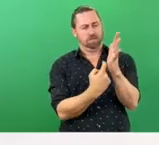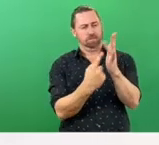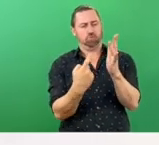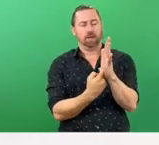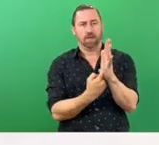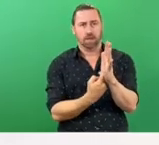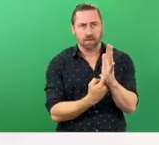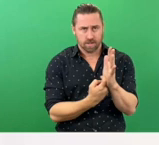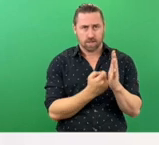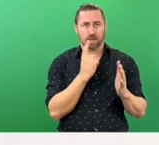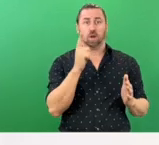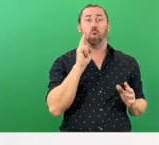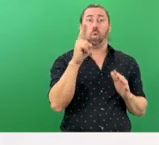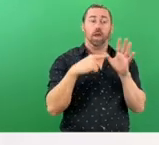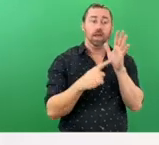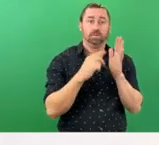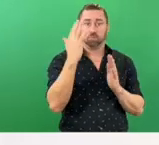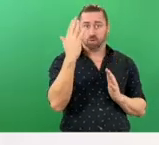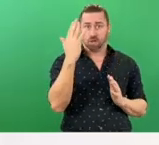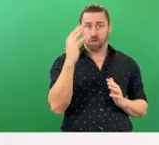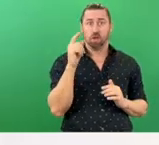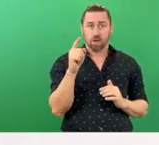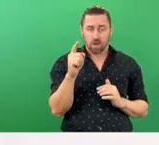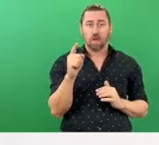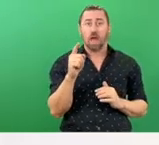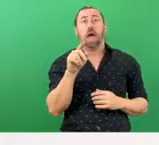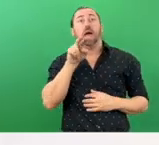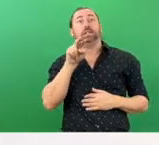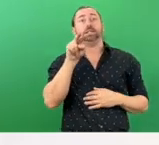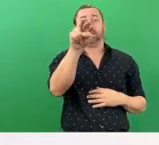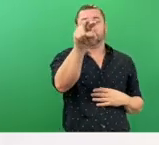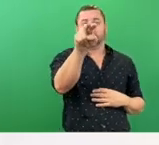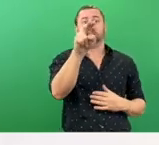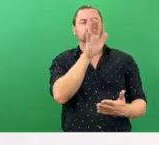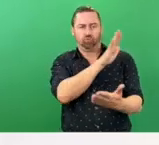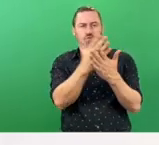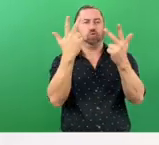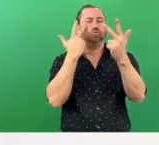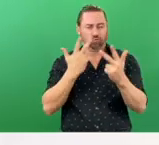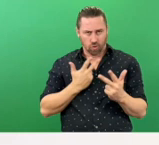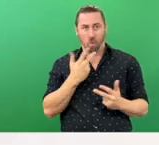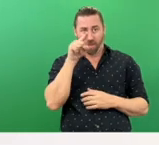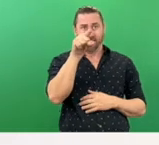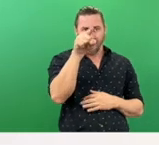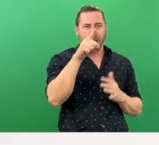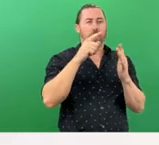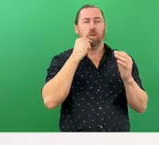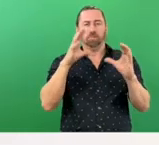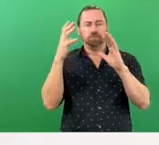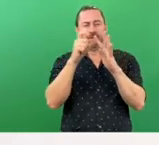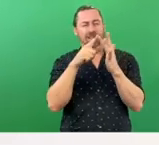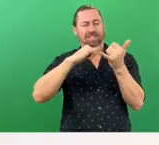the way that the mirrors will distort reality at the same time that they reflect